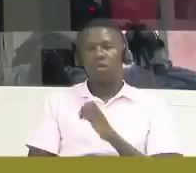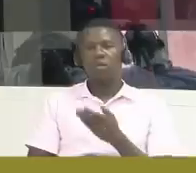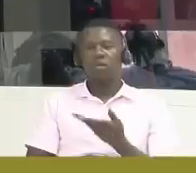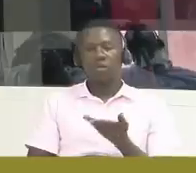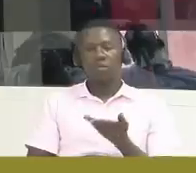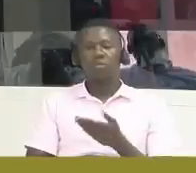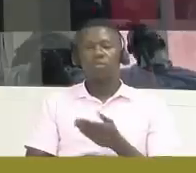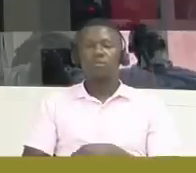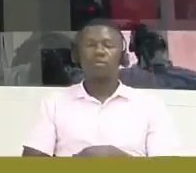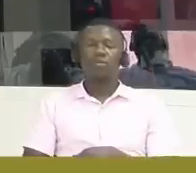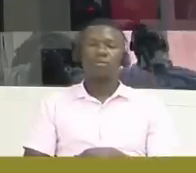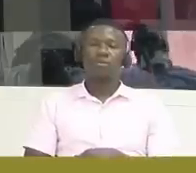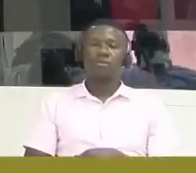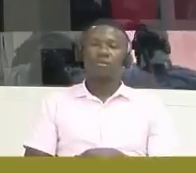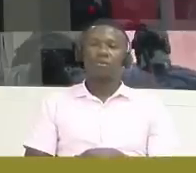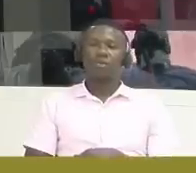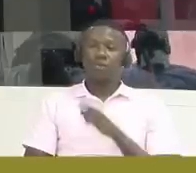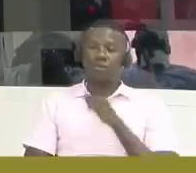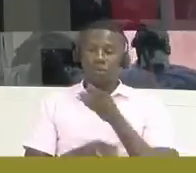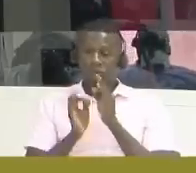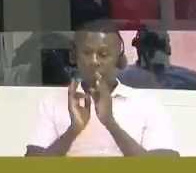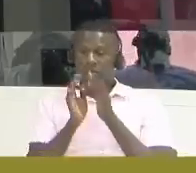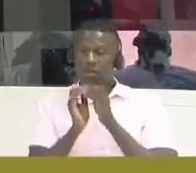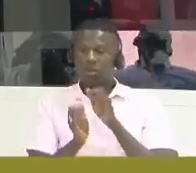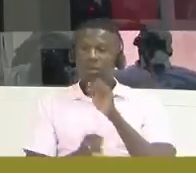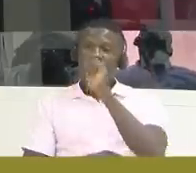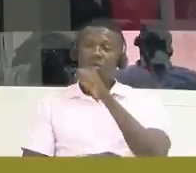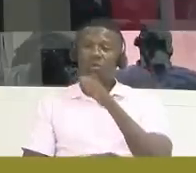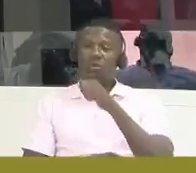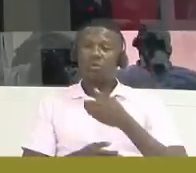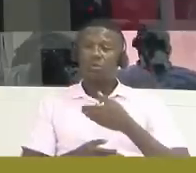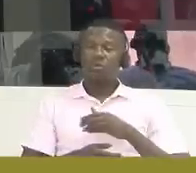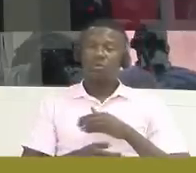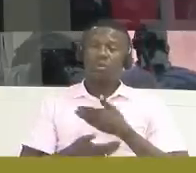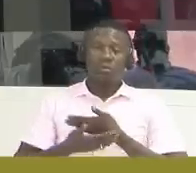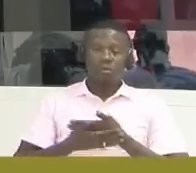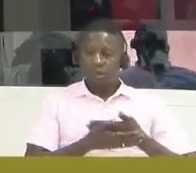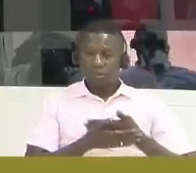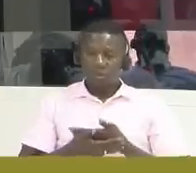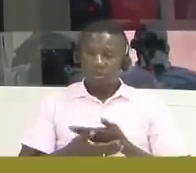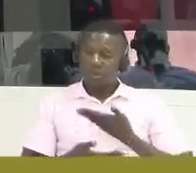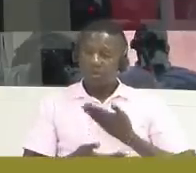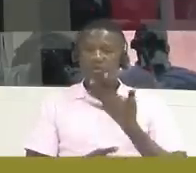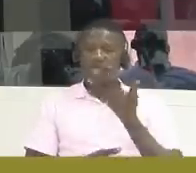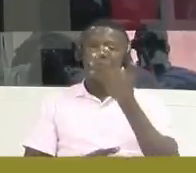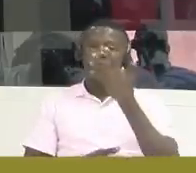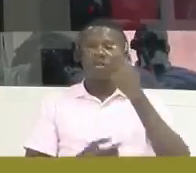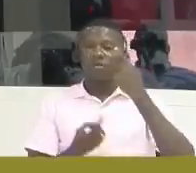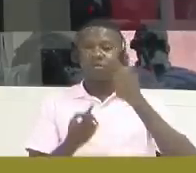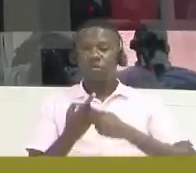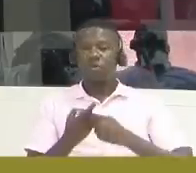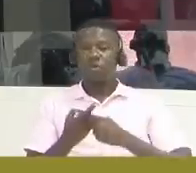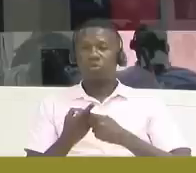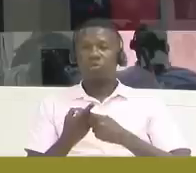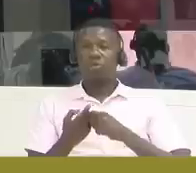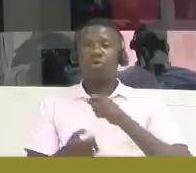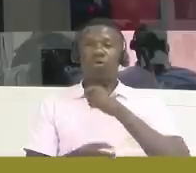You mentioned that your child was 5 months old, yeah, when the father died.